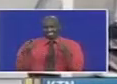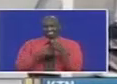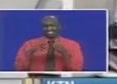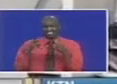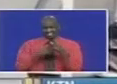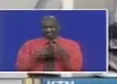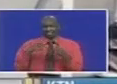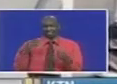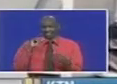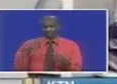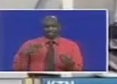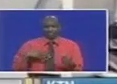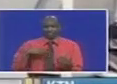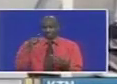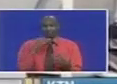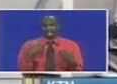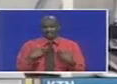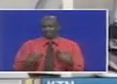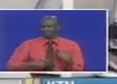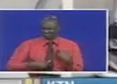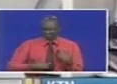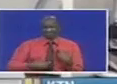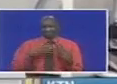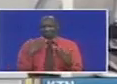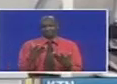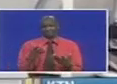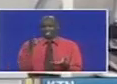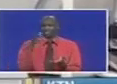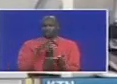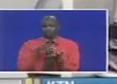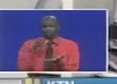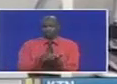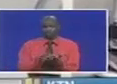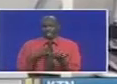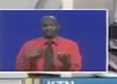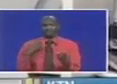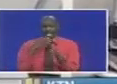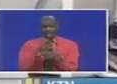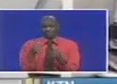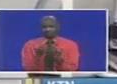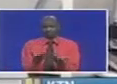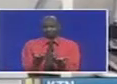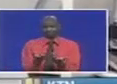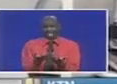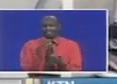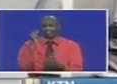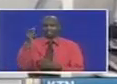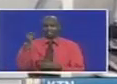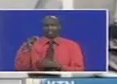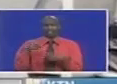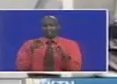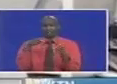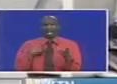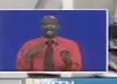67,000 people are facing starvation. A lot of this situation across Kilifi County and indeed parts of Tana River and Kwale County have